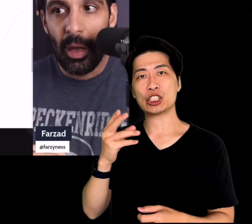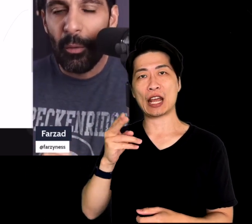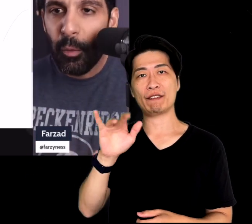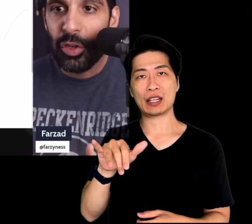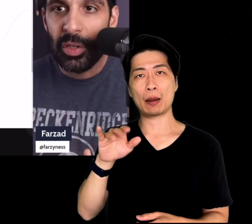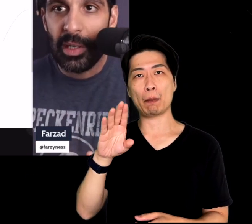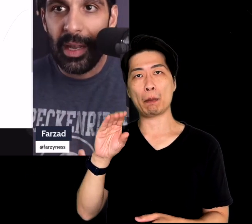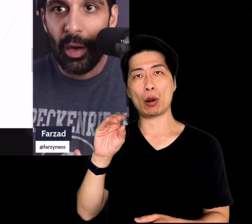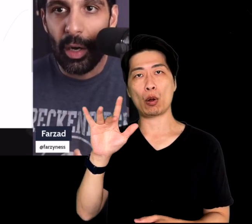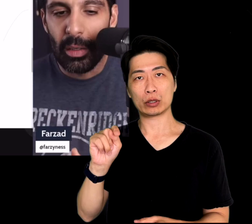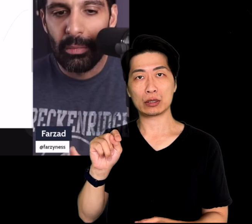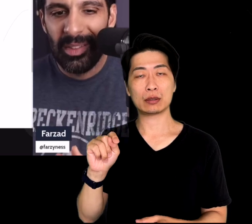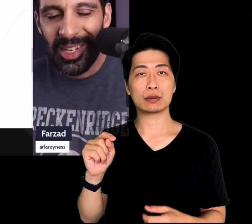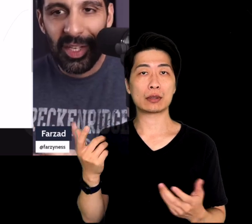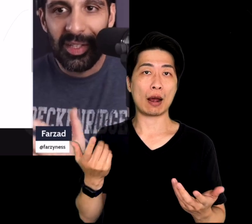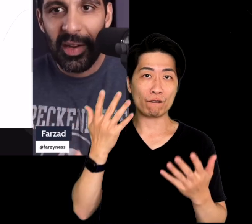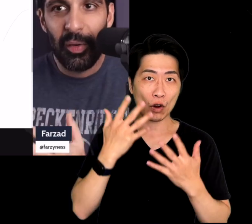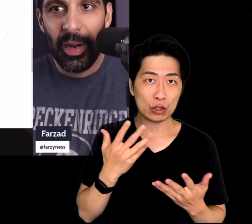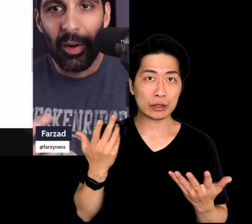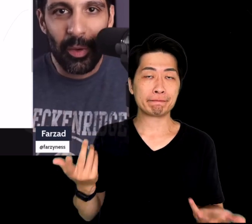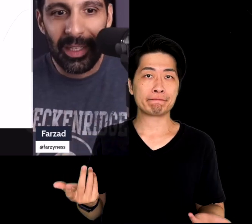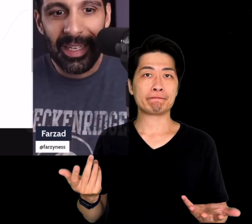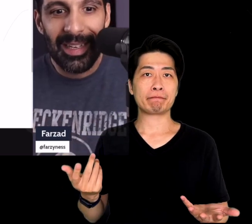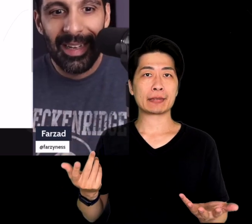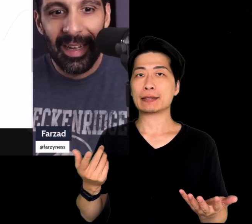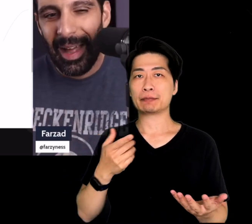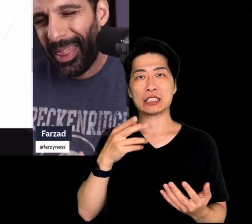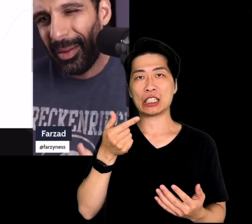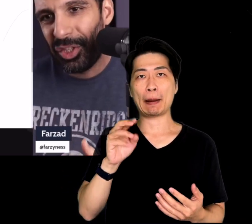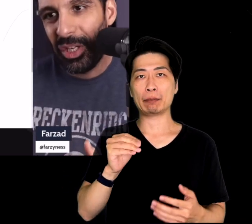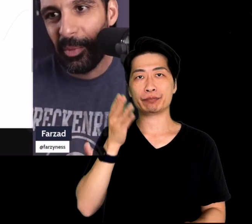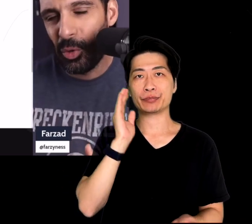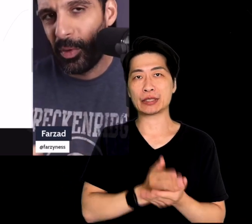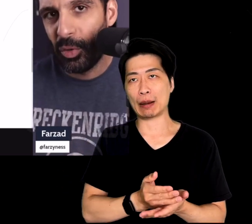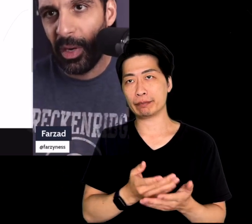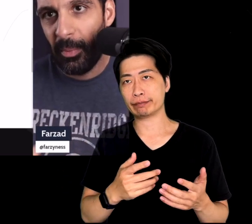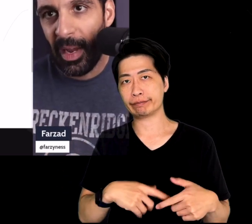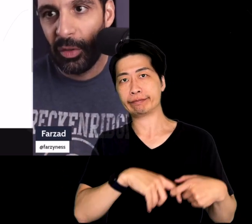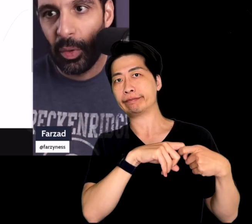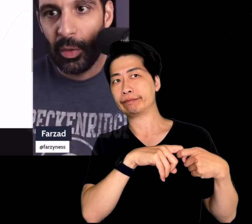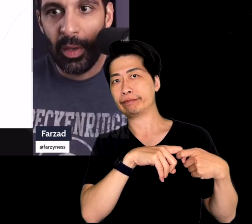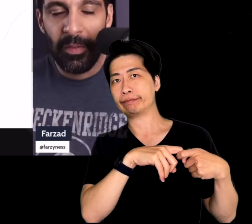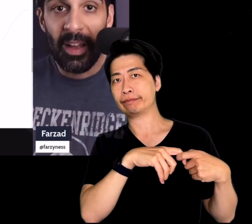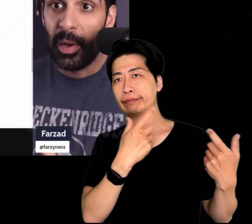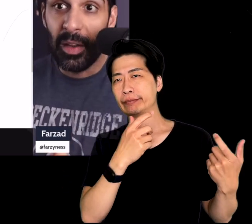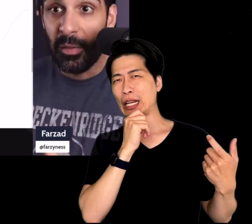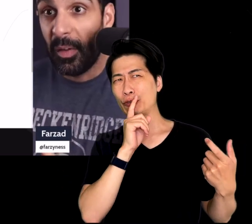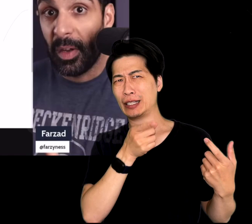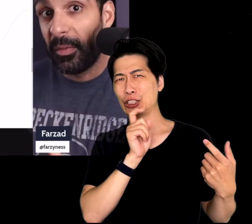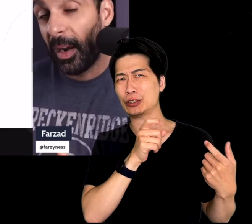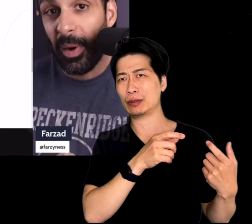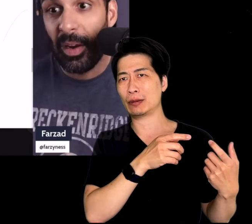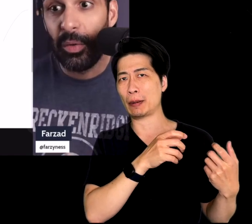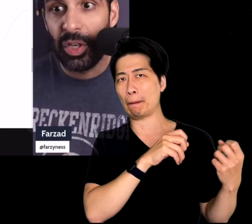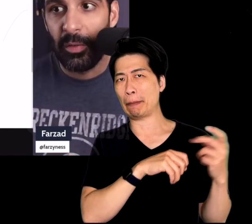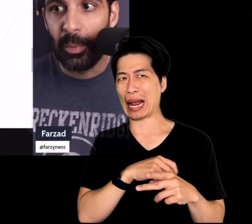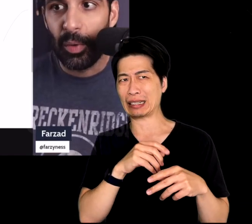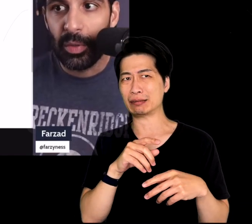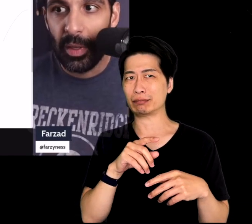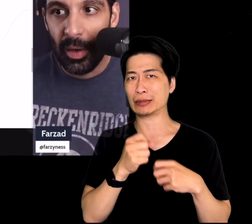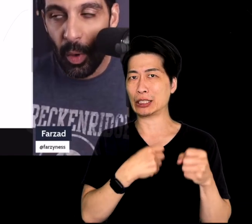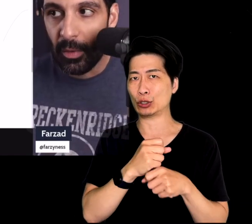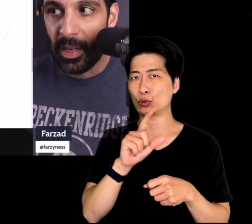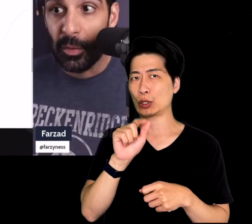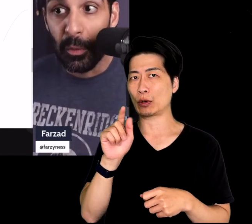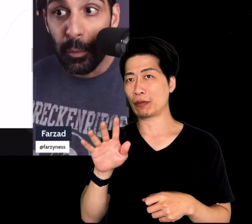these unfortunately are discontinued, not really. I think GM is supposed to bring them back in 2025, but if you can find a brand new Chevy